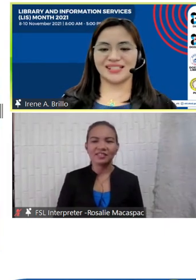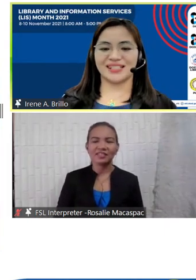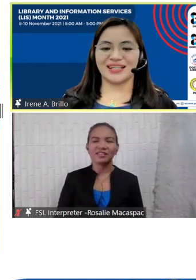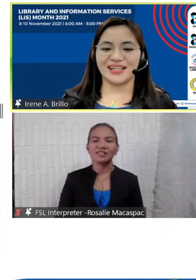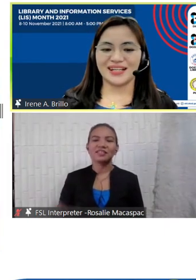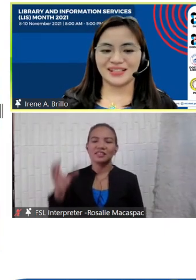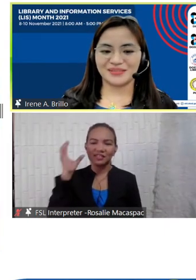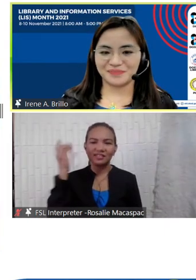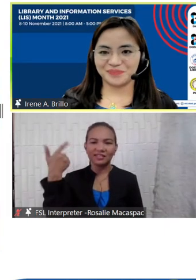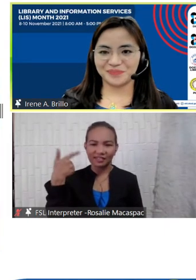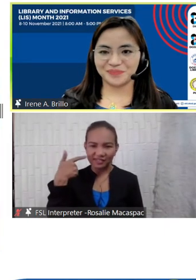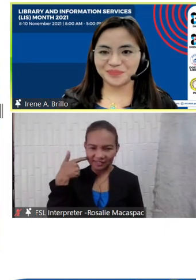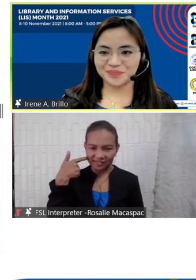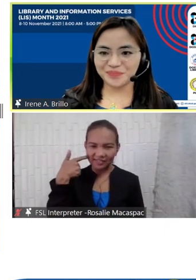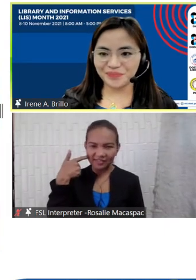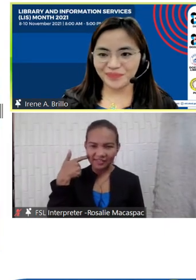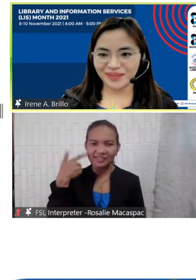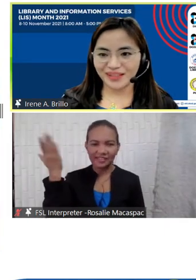Codornes. Ayan.